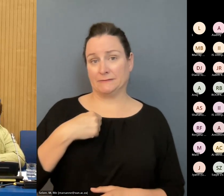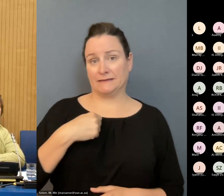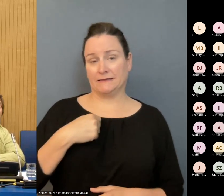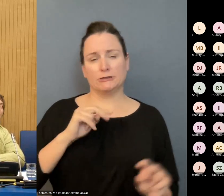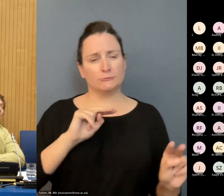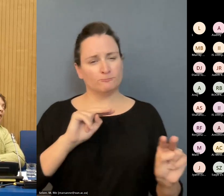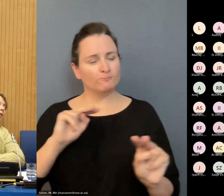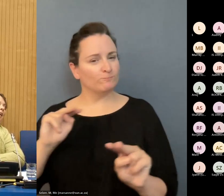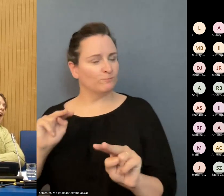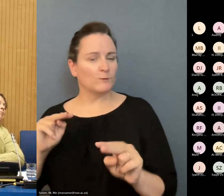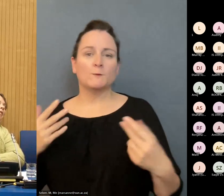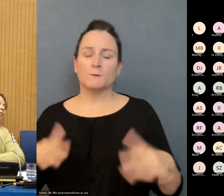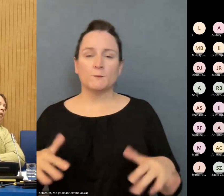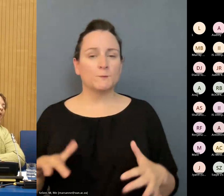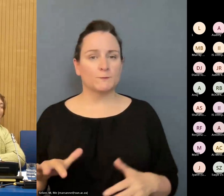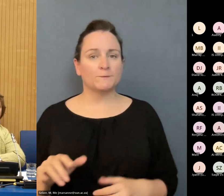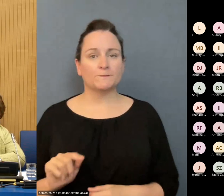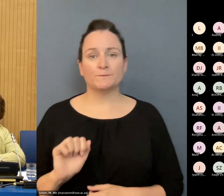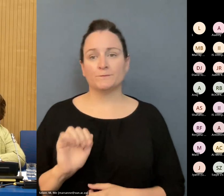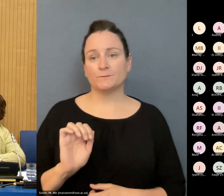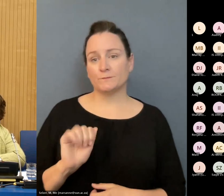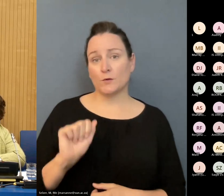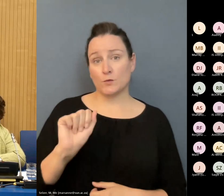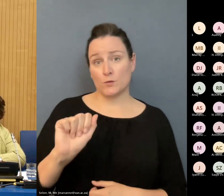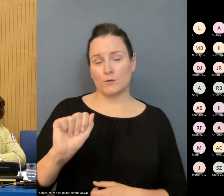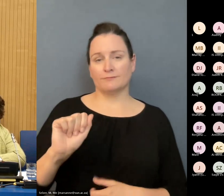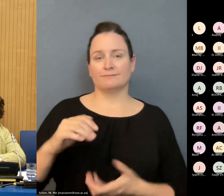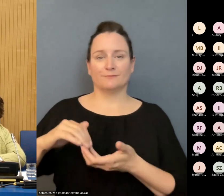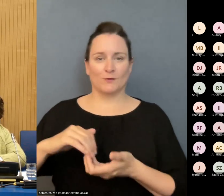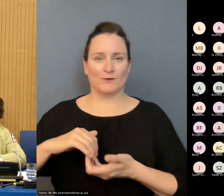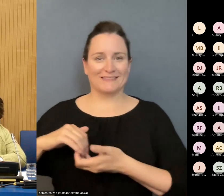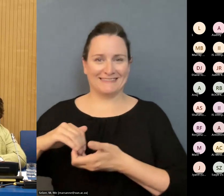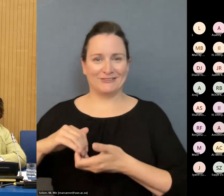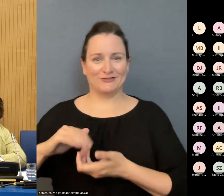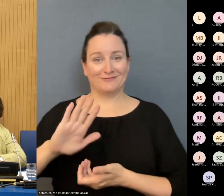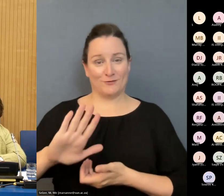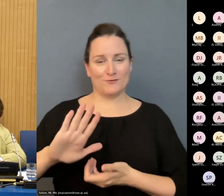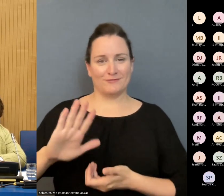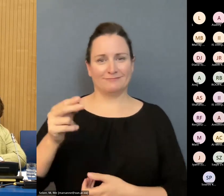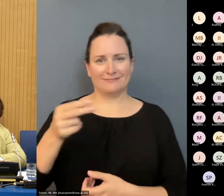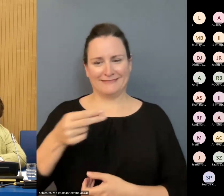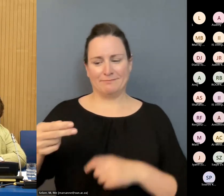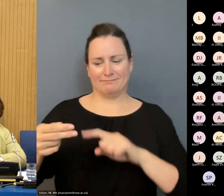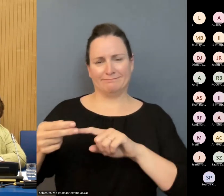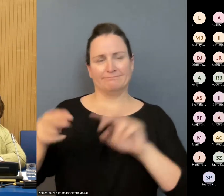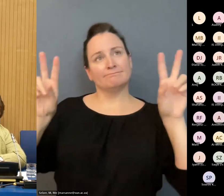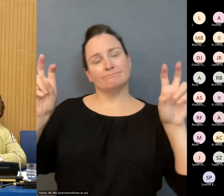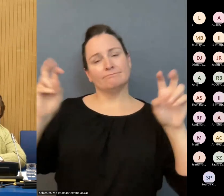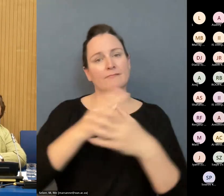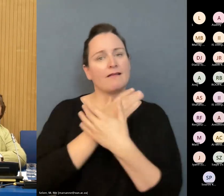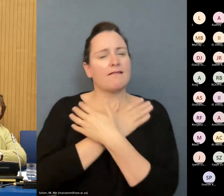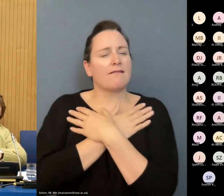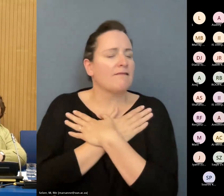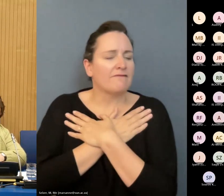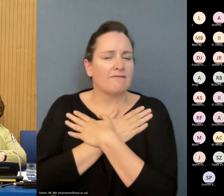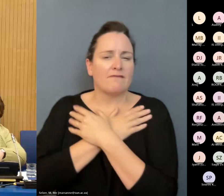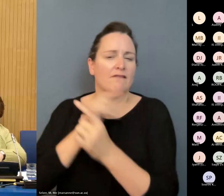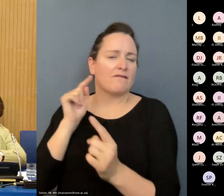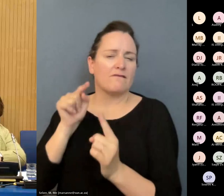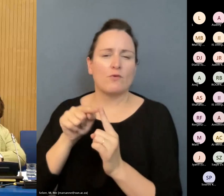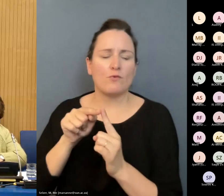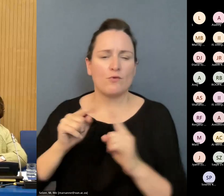really your name of your organization, Love for Life, I think this is also crucial if we really